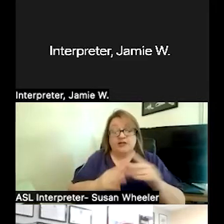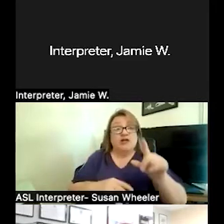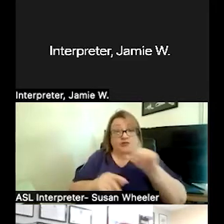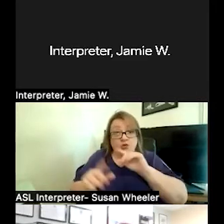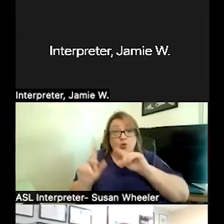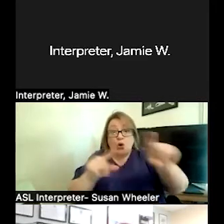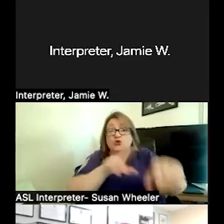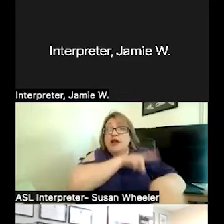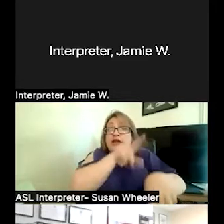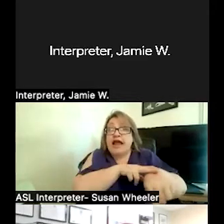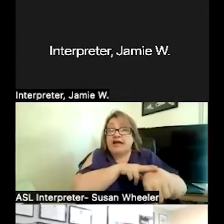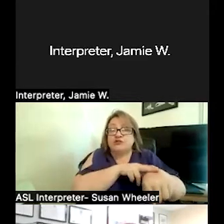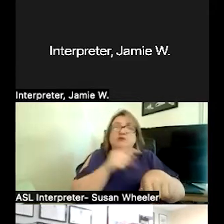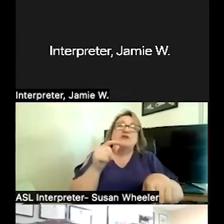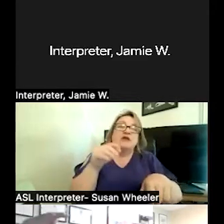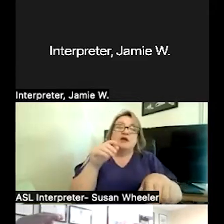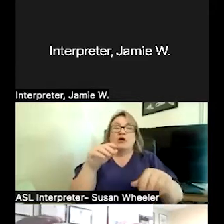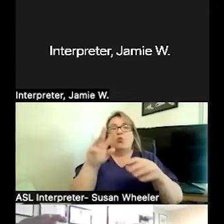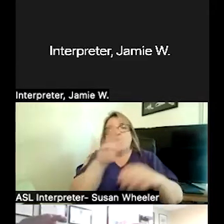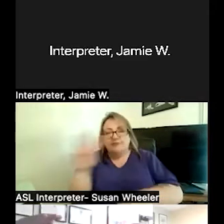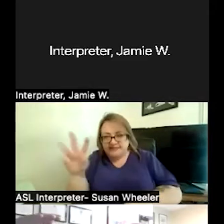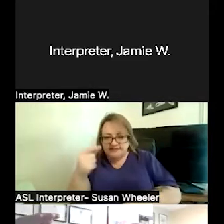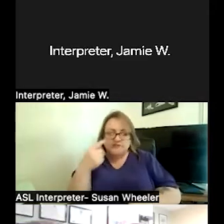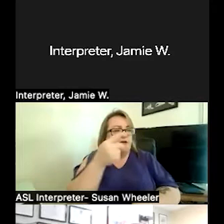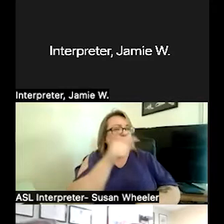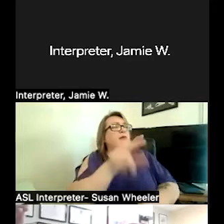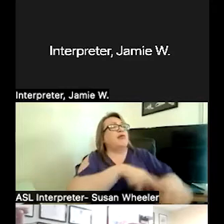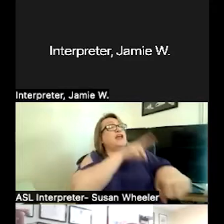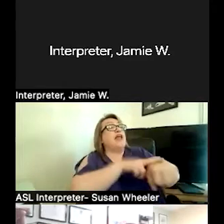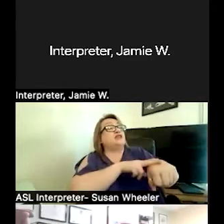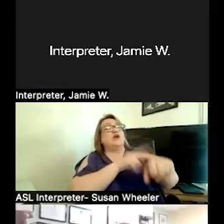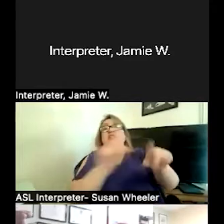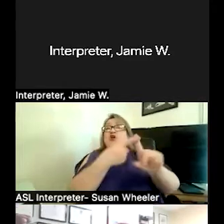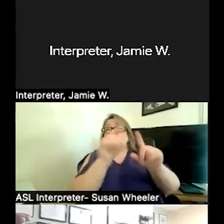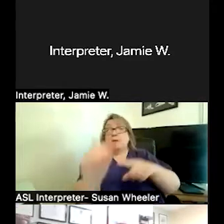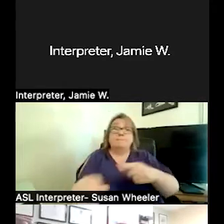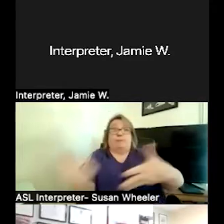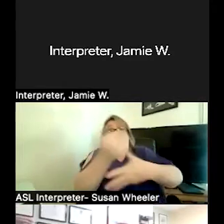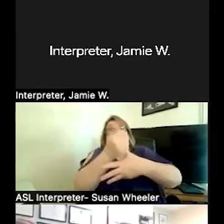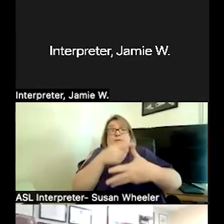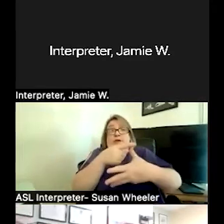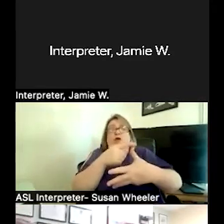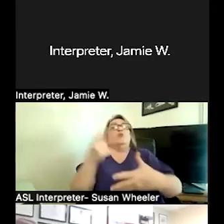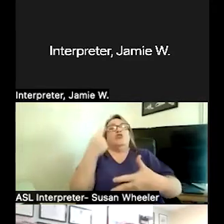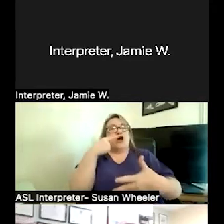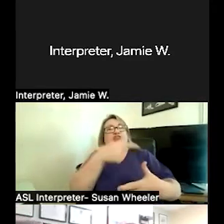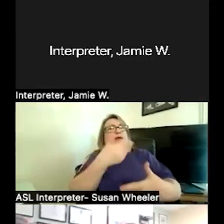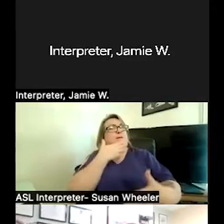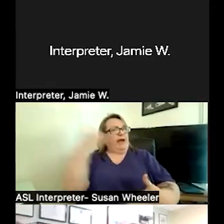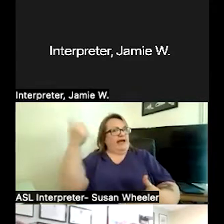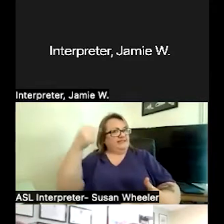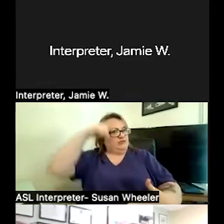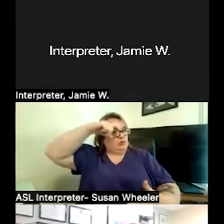national community, when I show the guidebook, when you see the national, the first one listed is the one that we thought that had the best